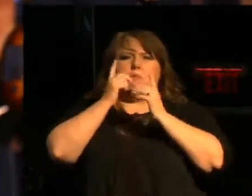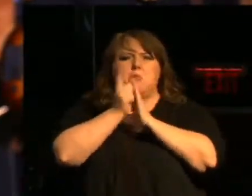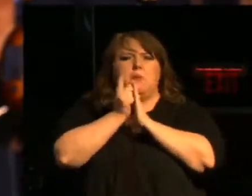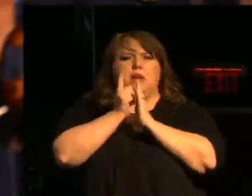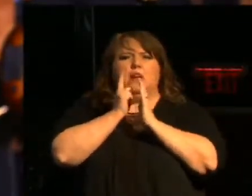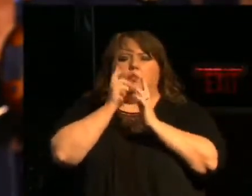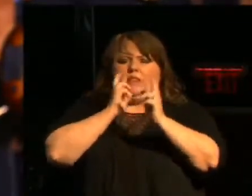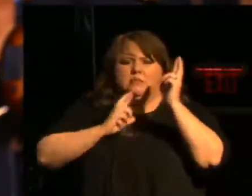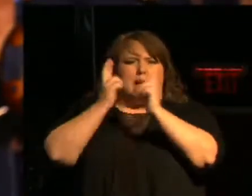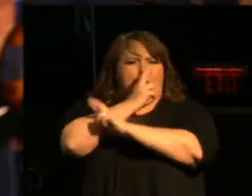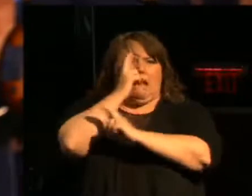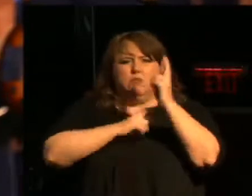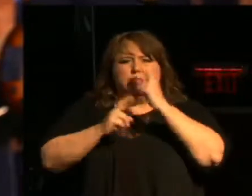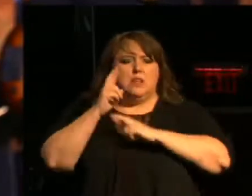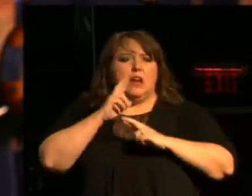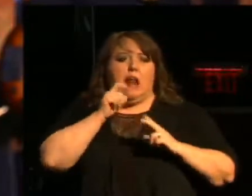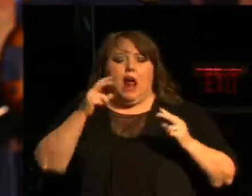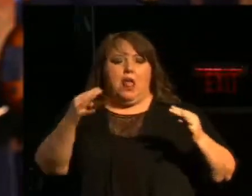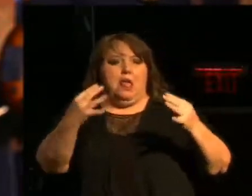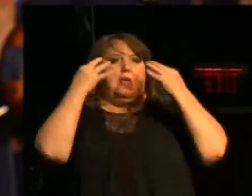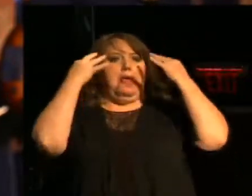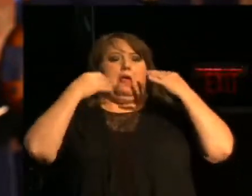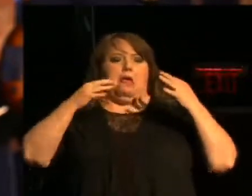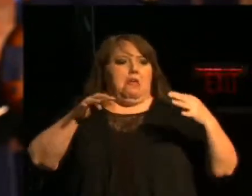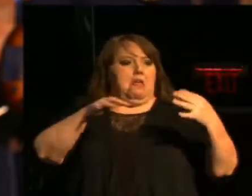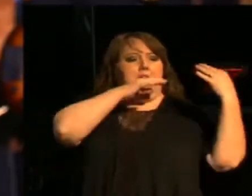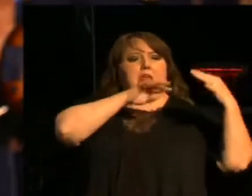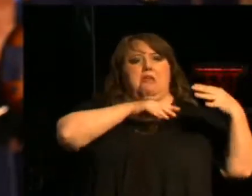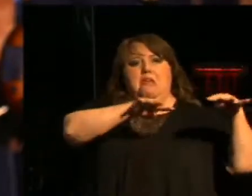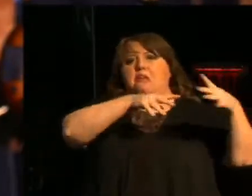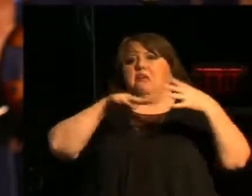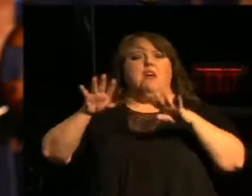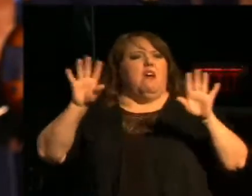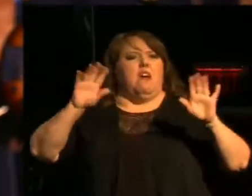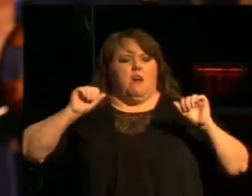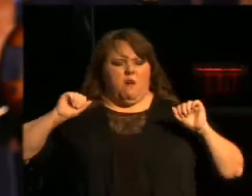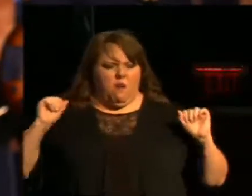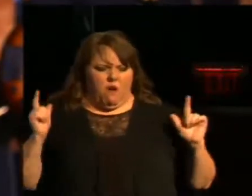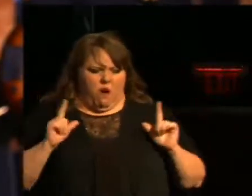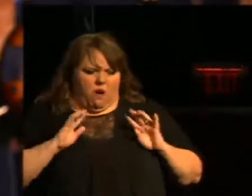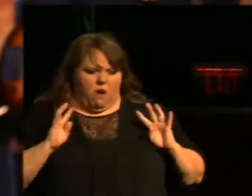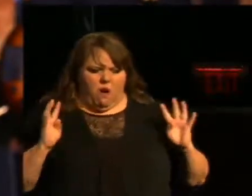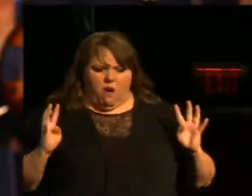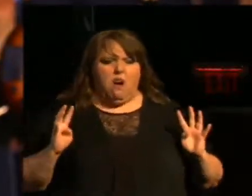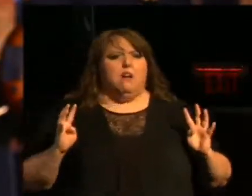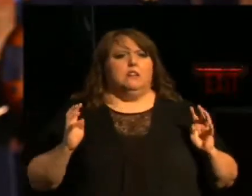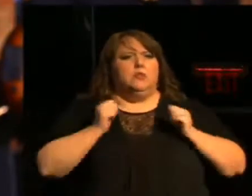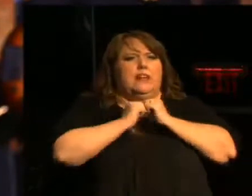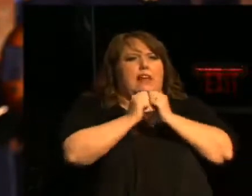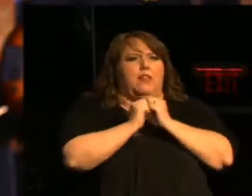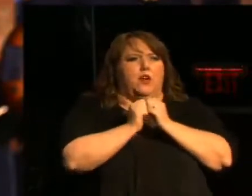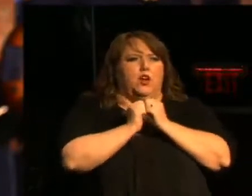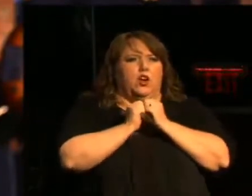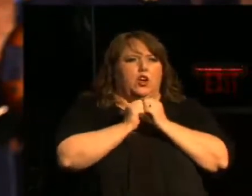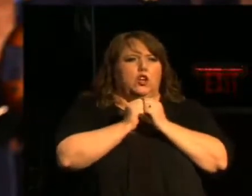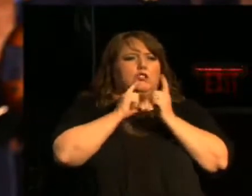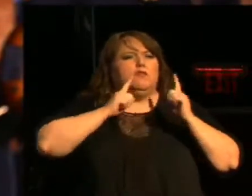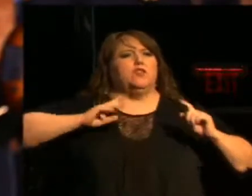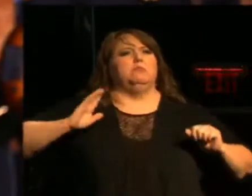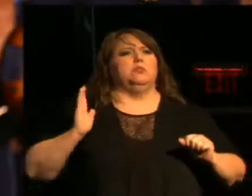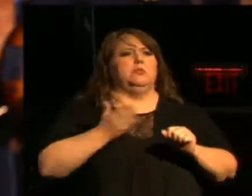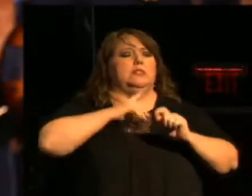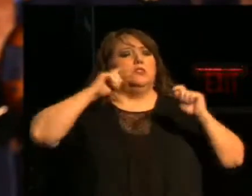that's all of you. So just know that when he says my people, that's all of you. If my people who belong